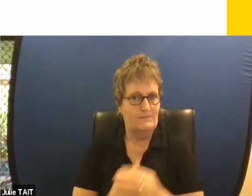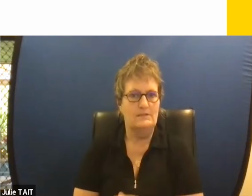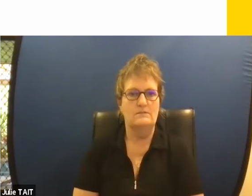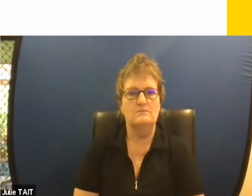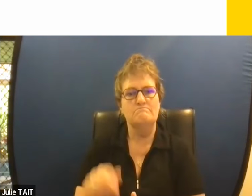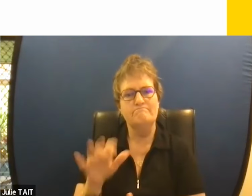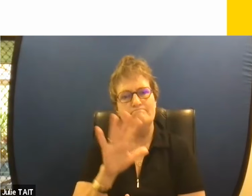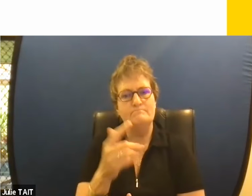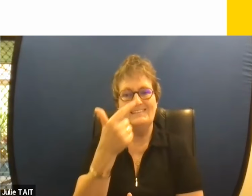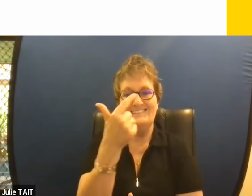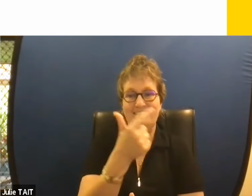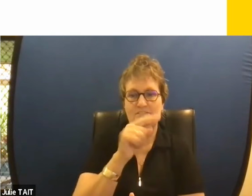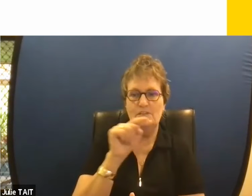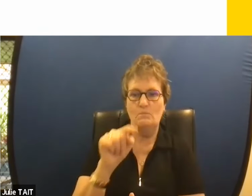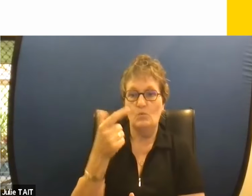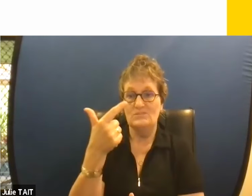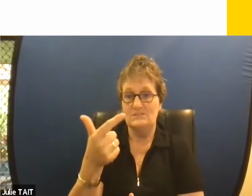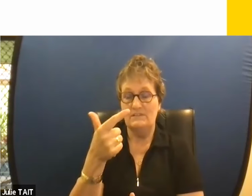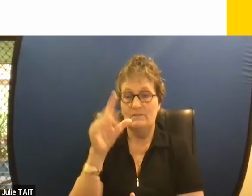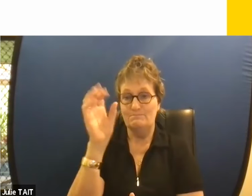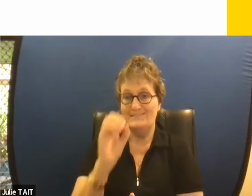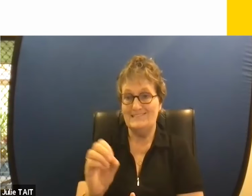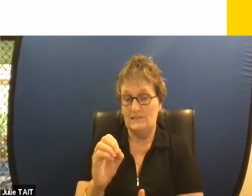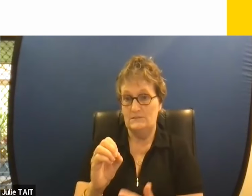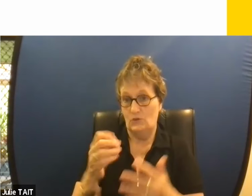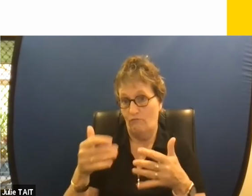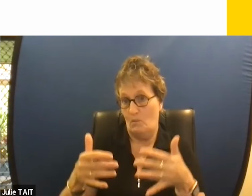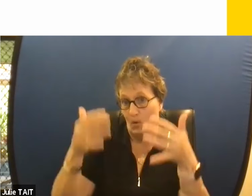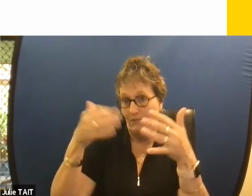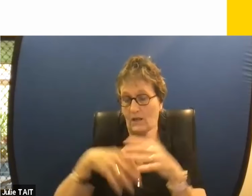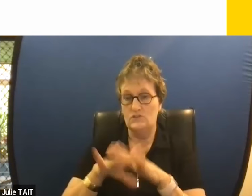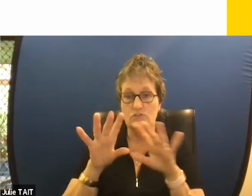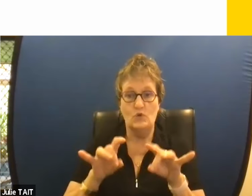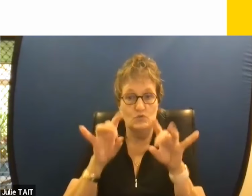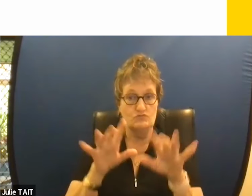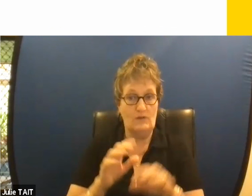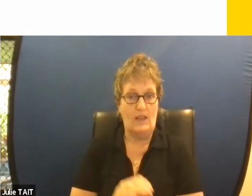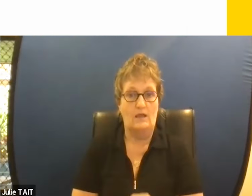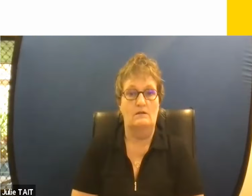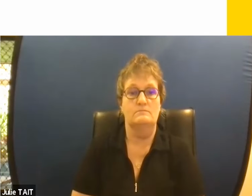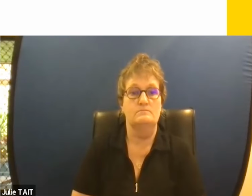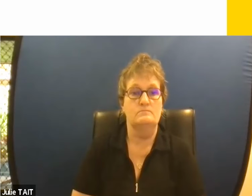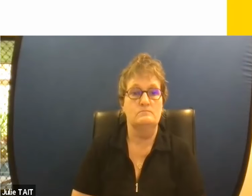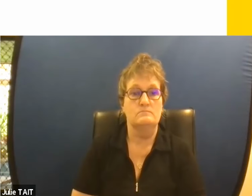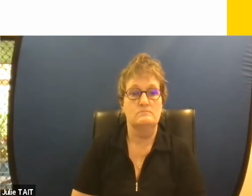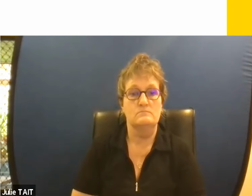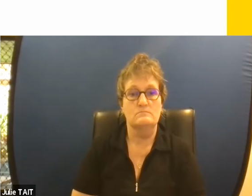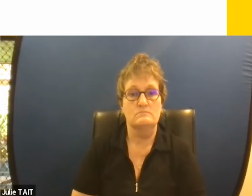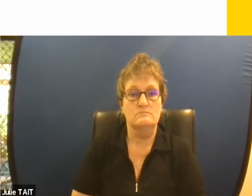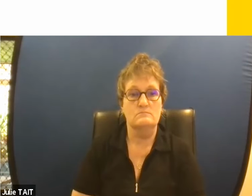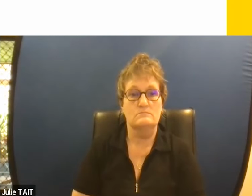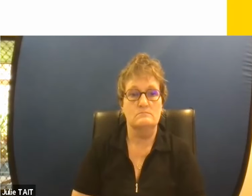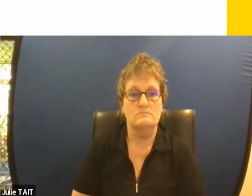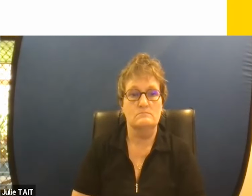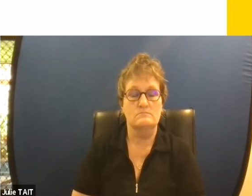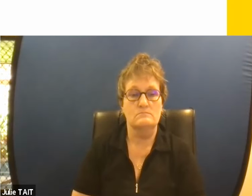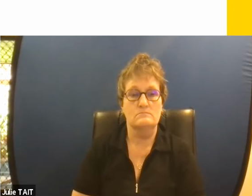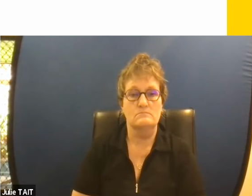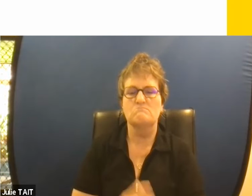17.7% of the population. similar percentage